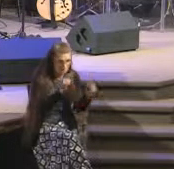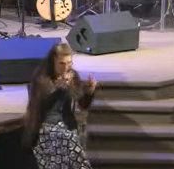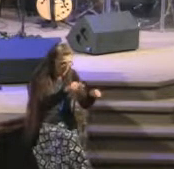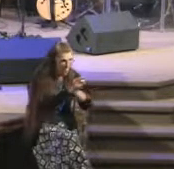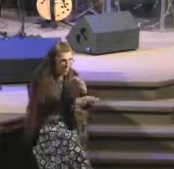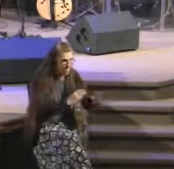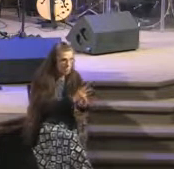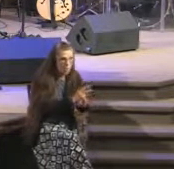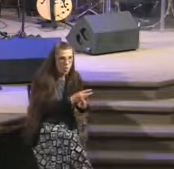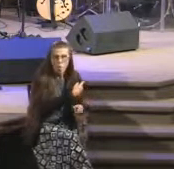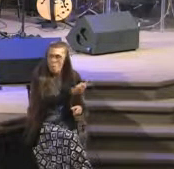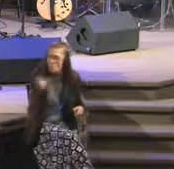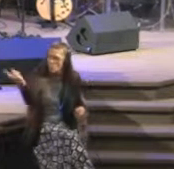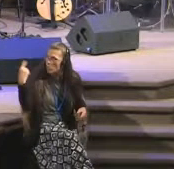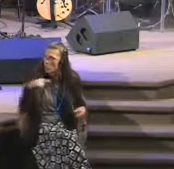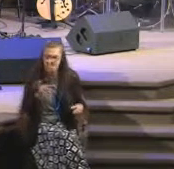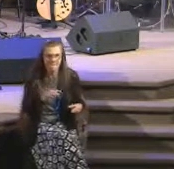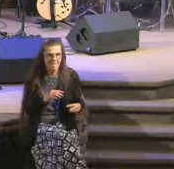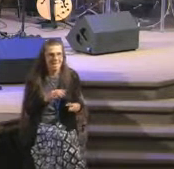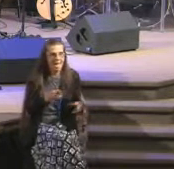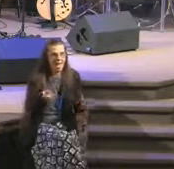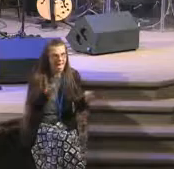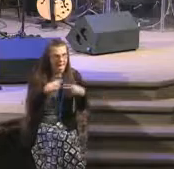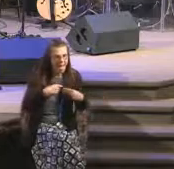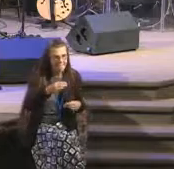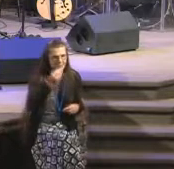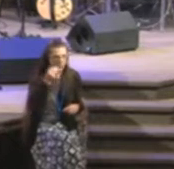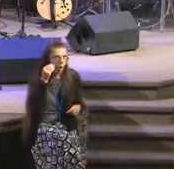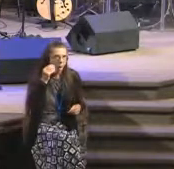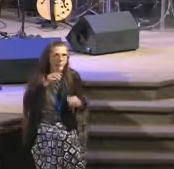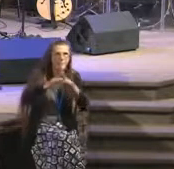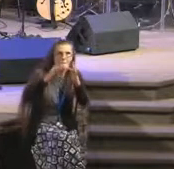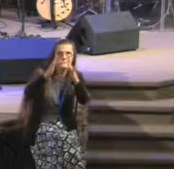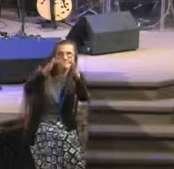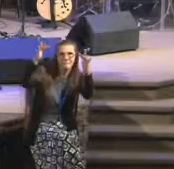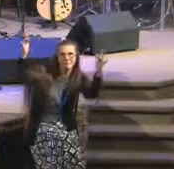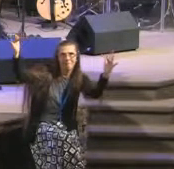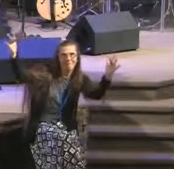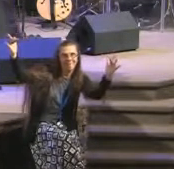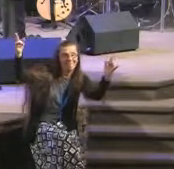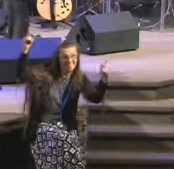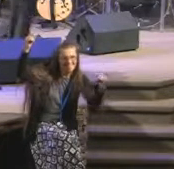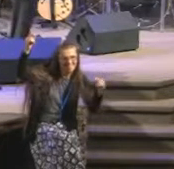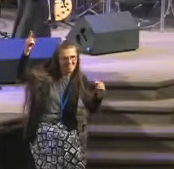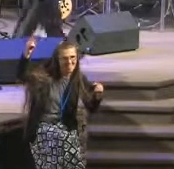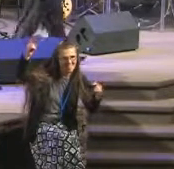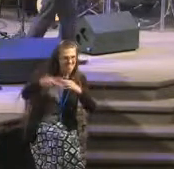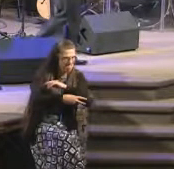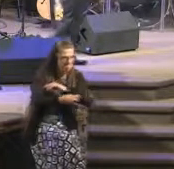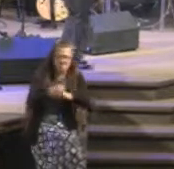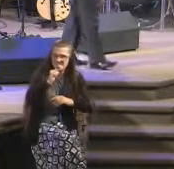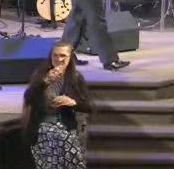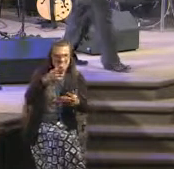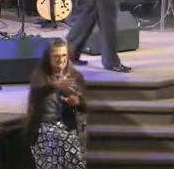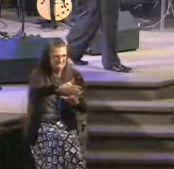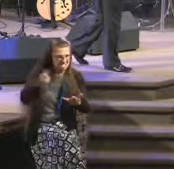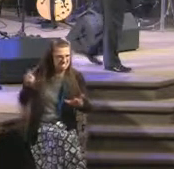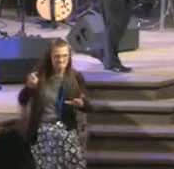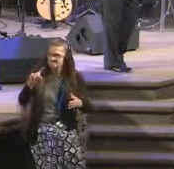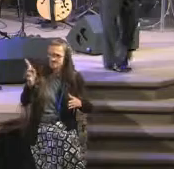Bible says rust cannot destroy, the moth cannot eat up, the thief cannot steal. We are storing